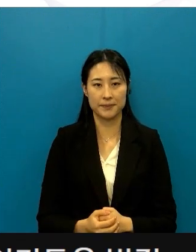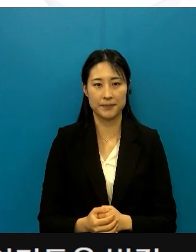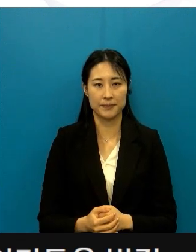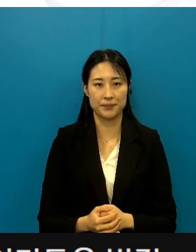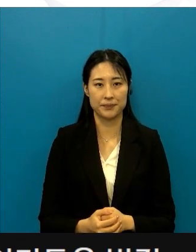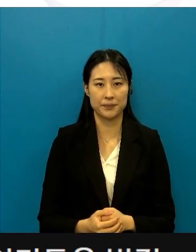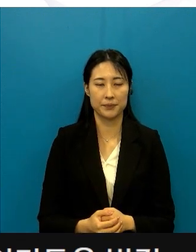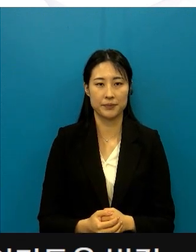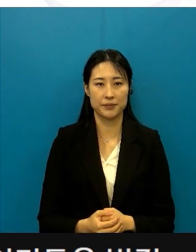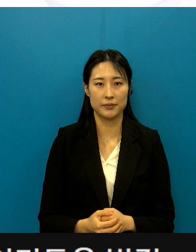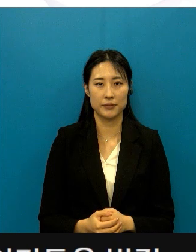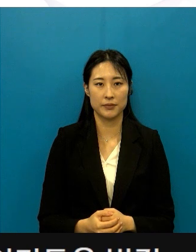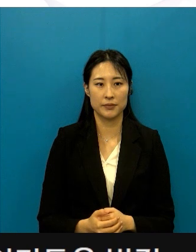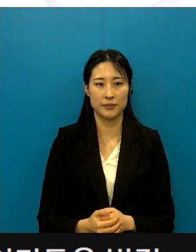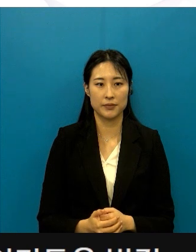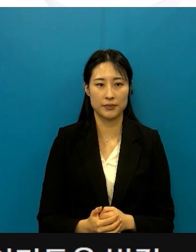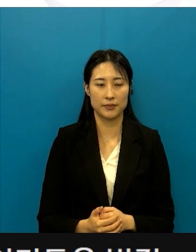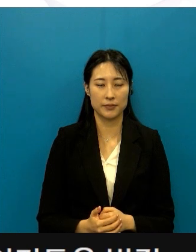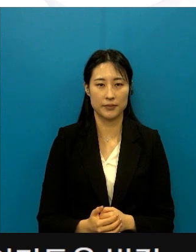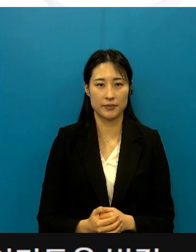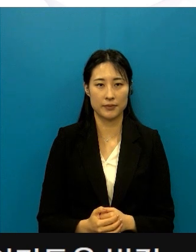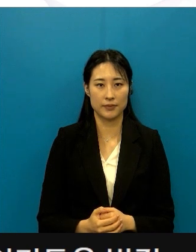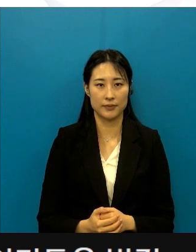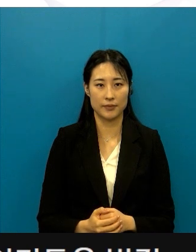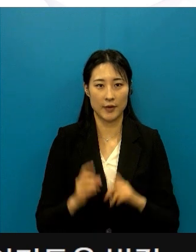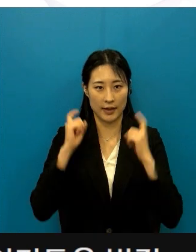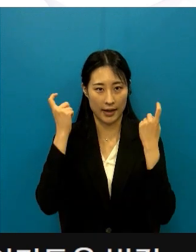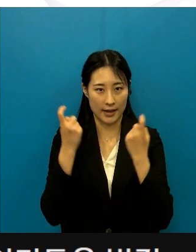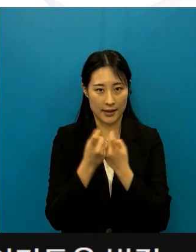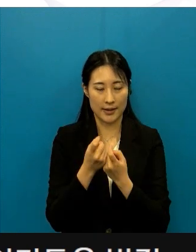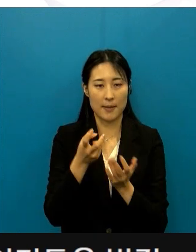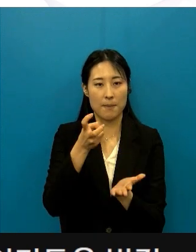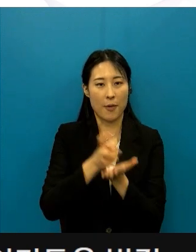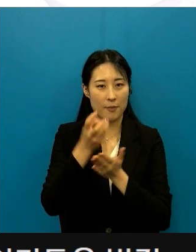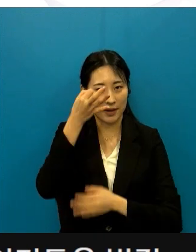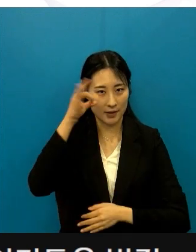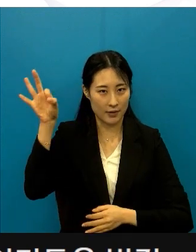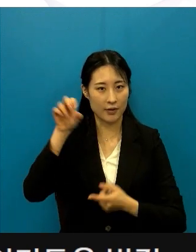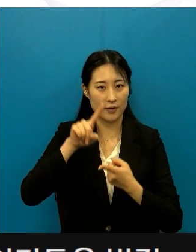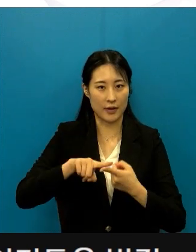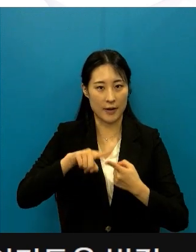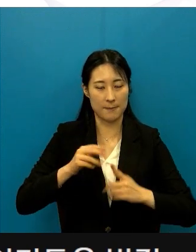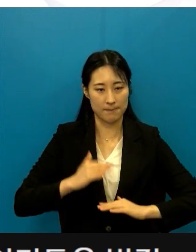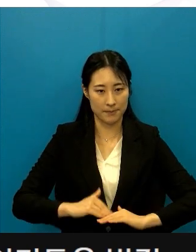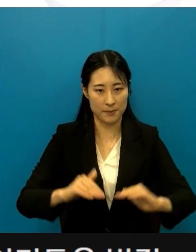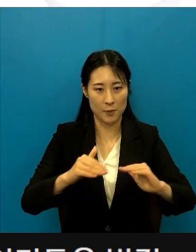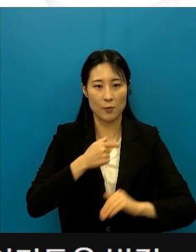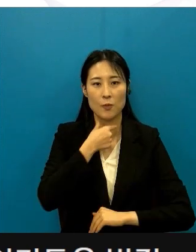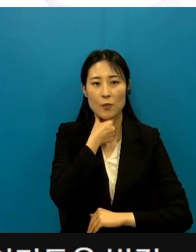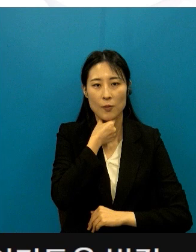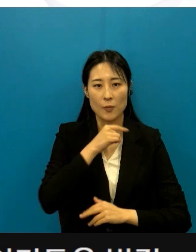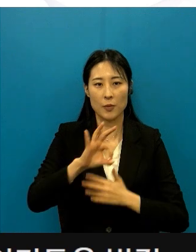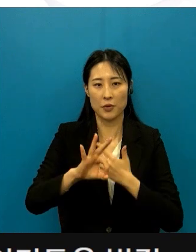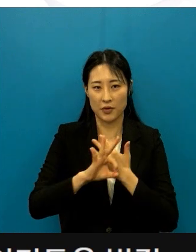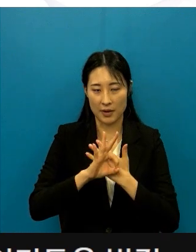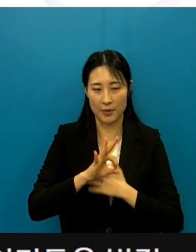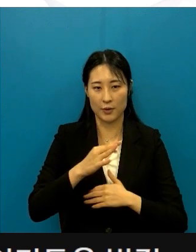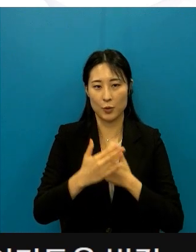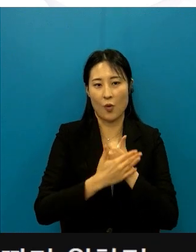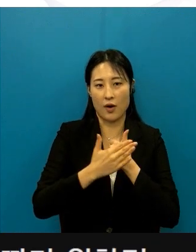in which individuals who want DAD are provided with it through due process.